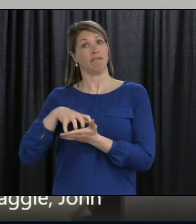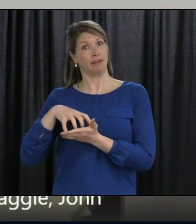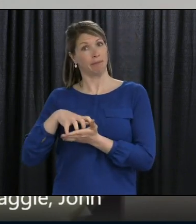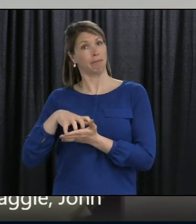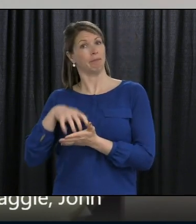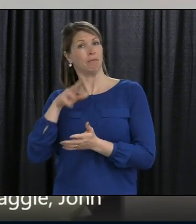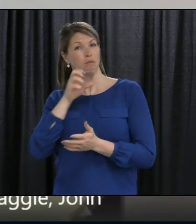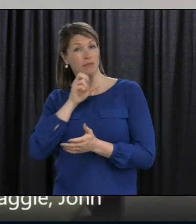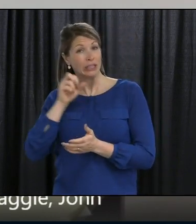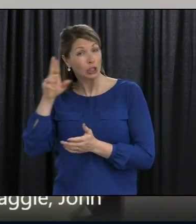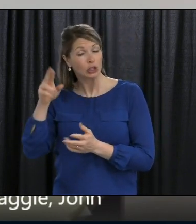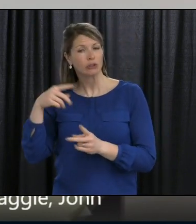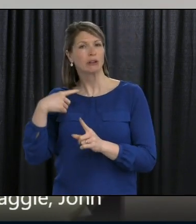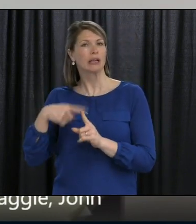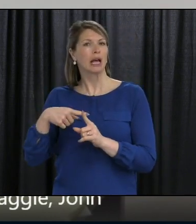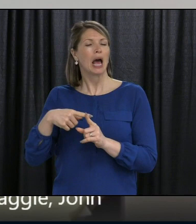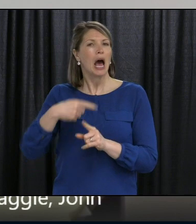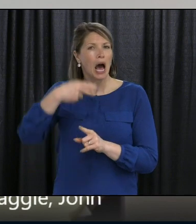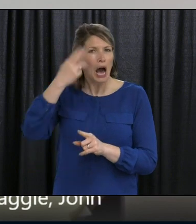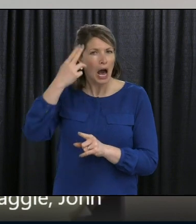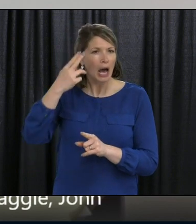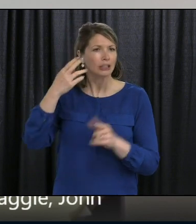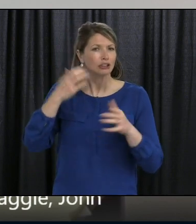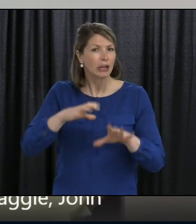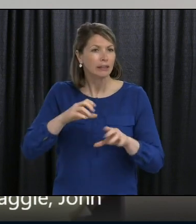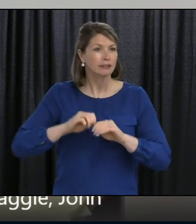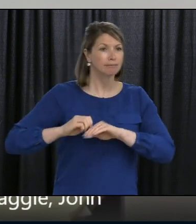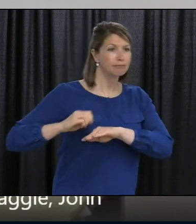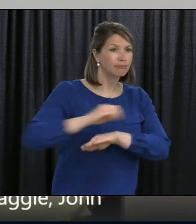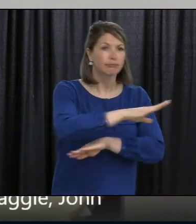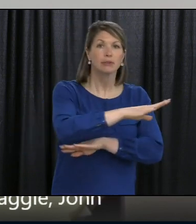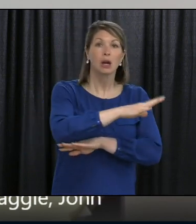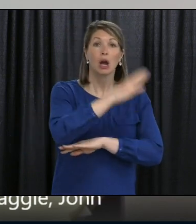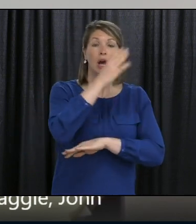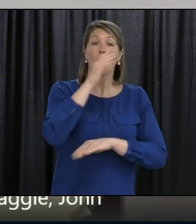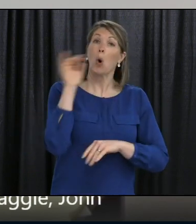there's risk in going into hospital